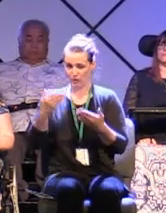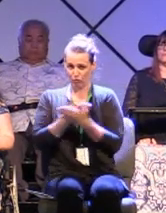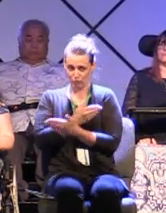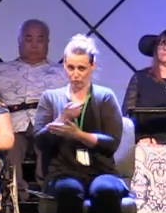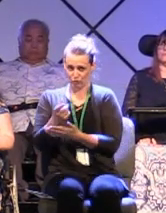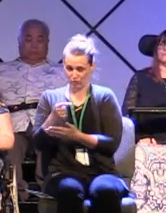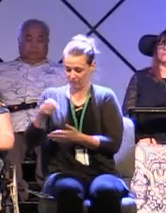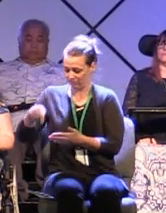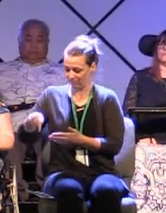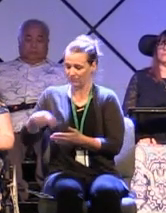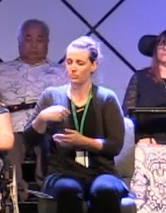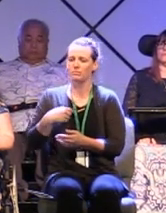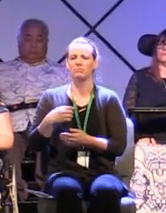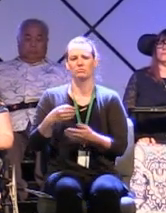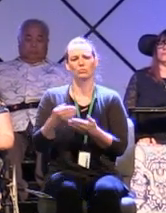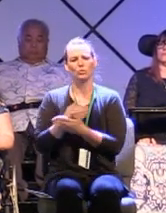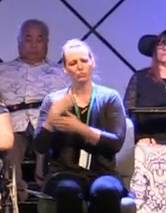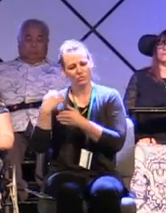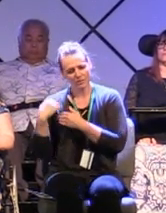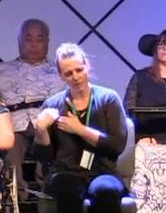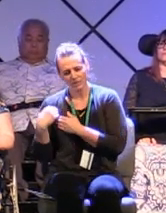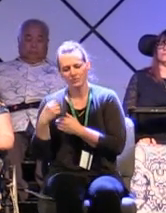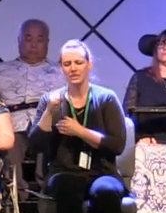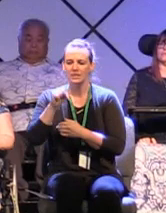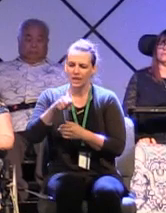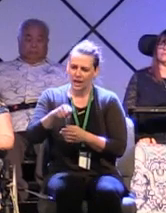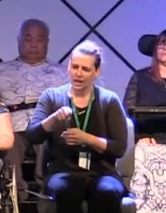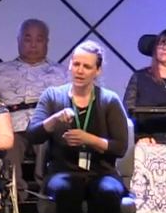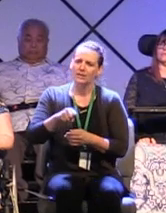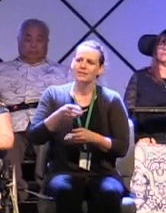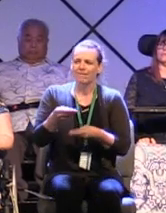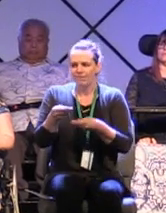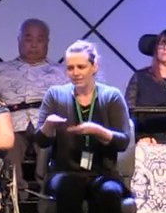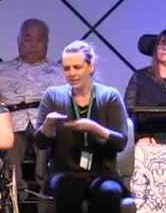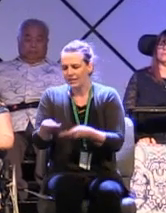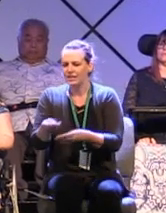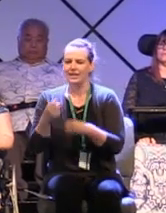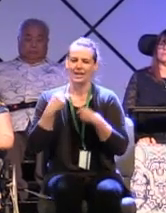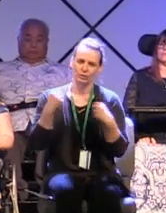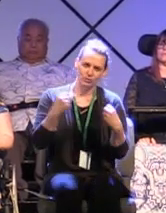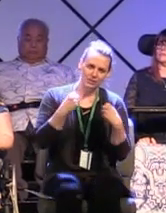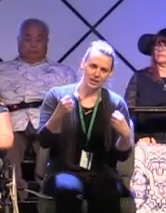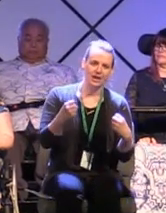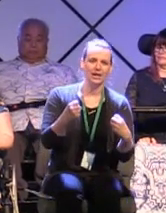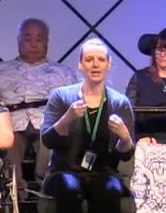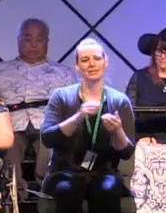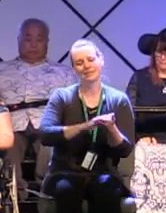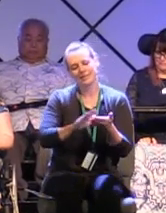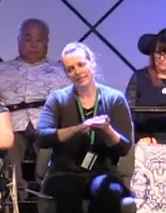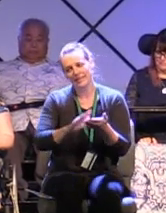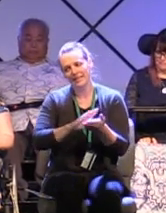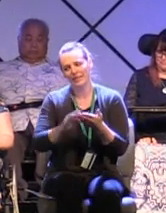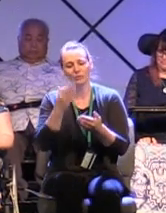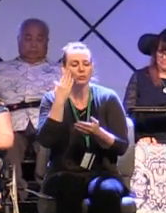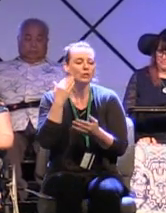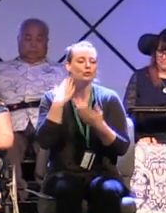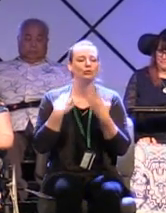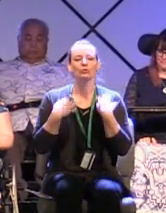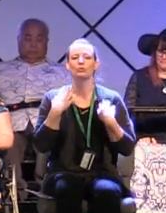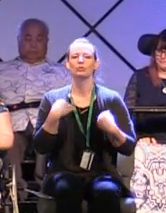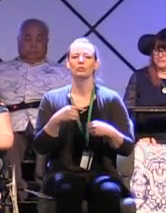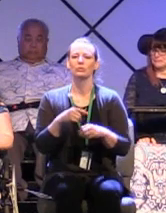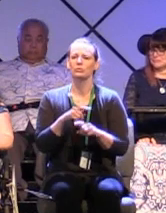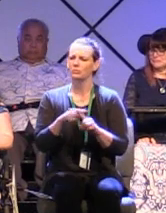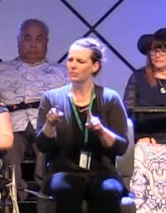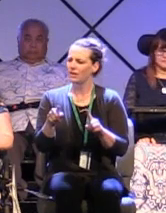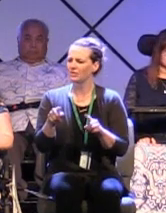be my responsibility. Yes, I'll have to make sure that she gets food and exercise and grooming she needs, but she